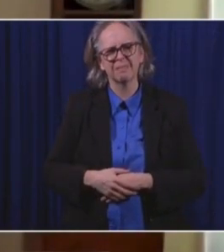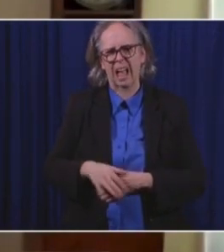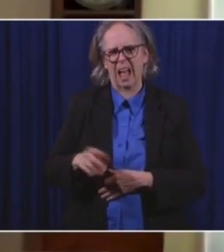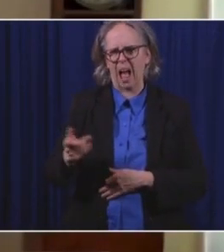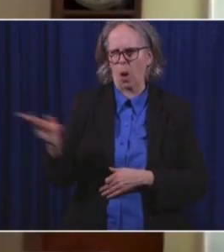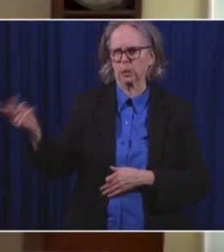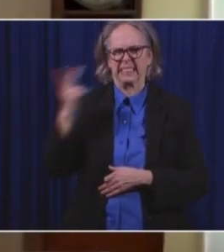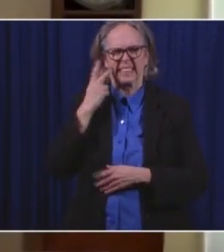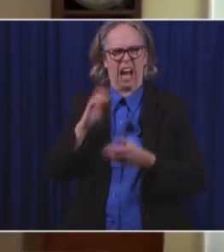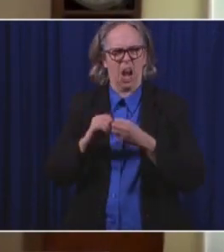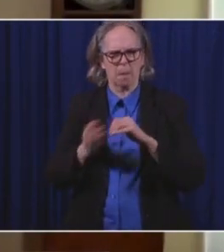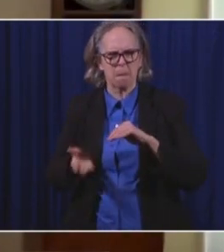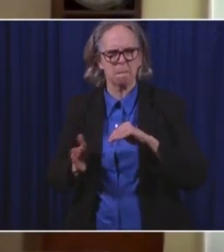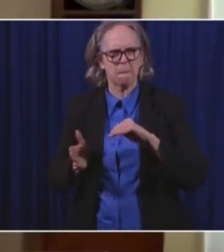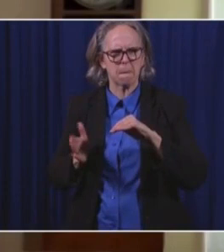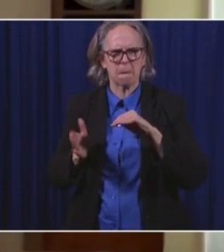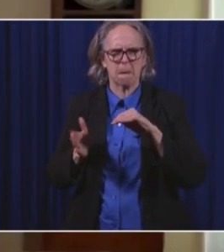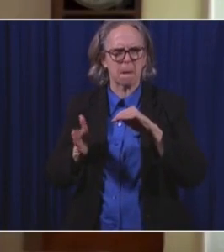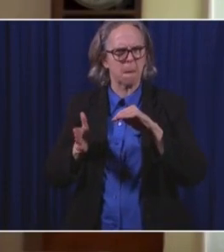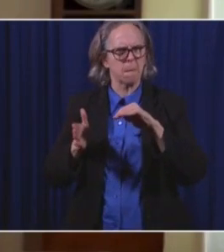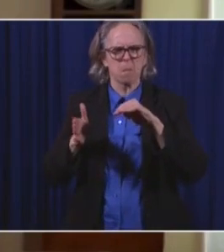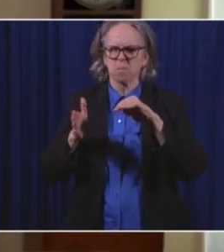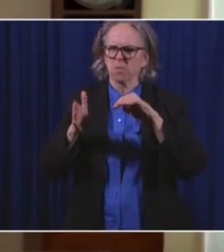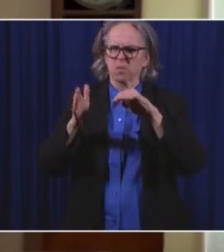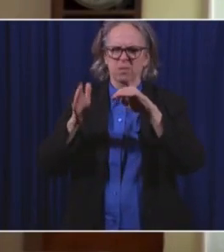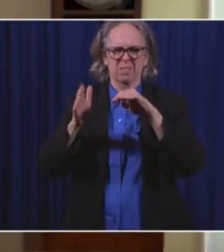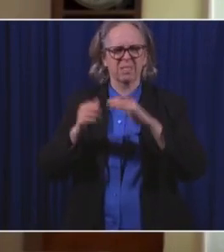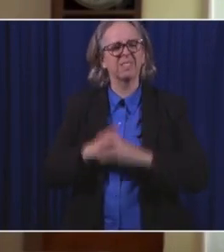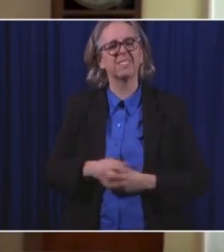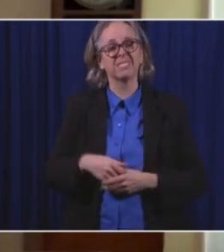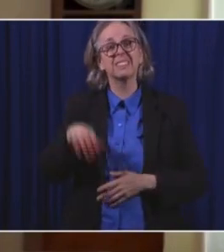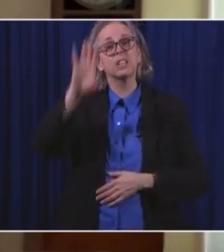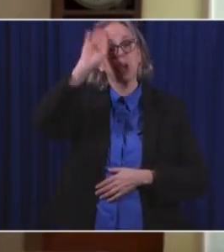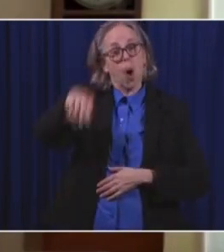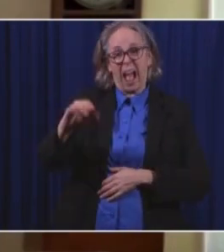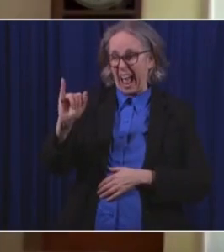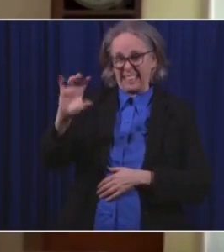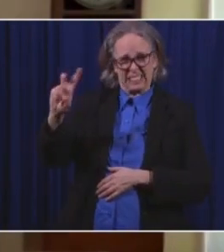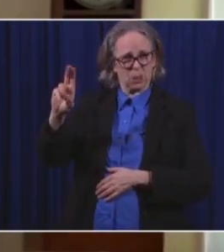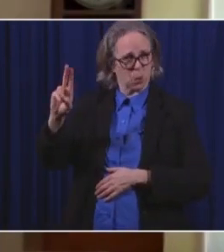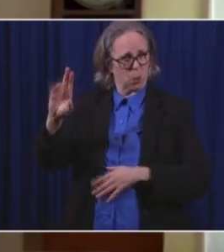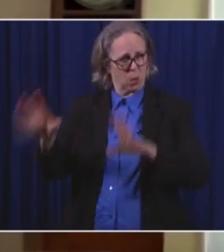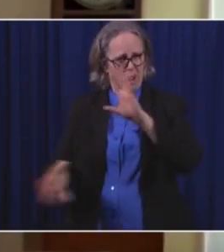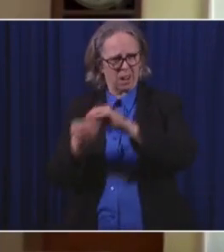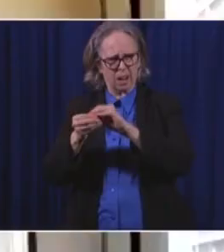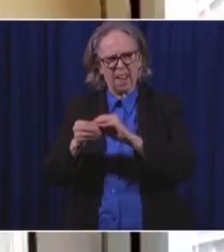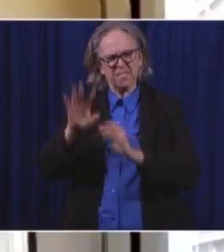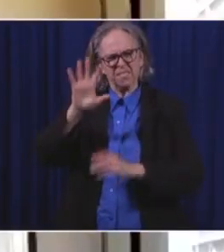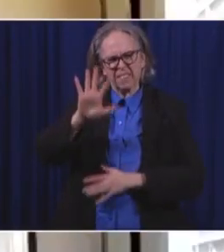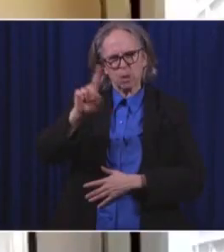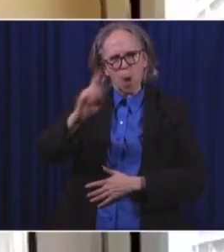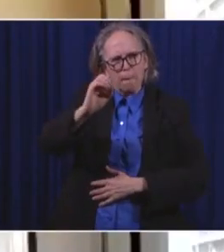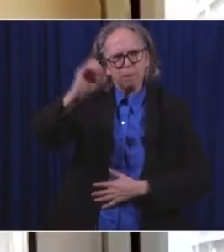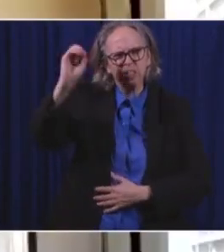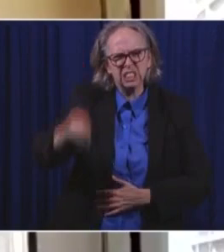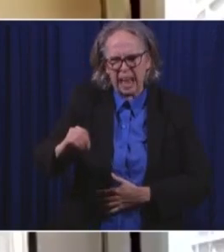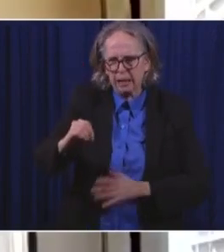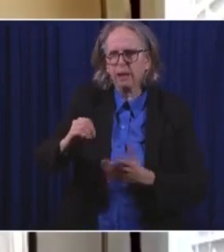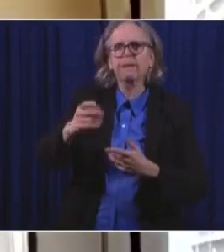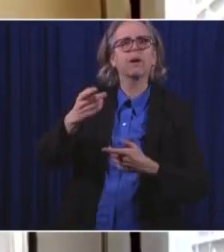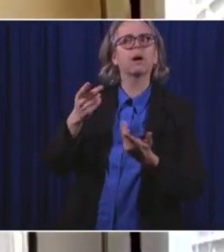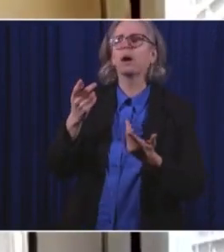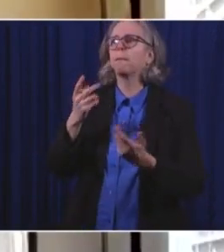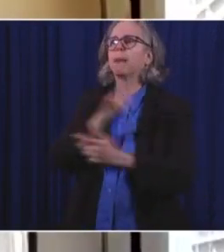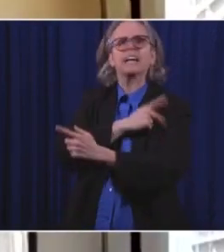51% of the people in ICU are there because of COVID. Yeah, thank you, Governor. Those are